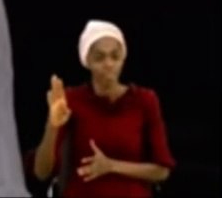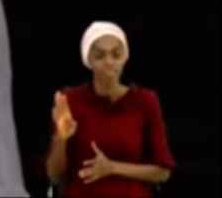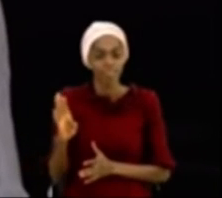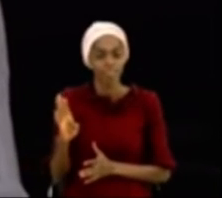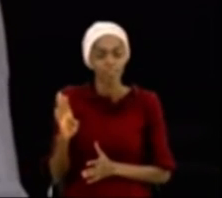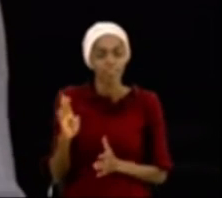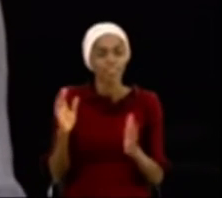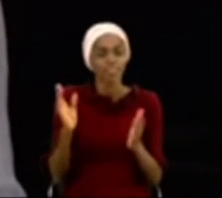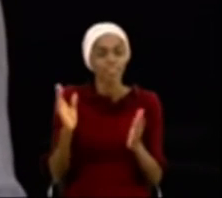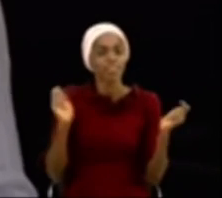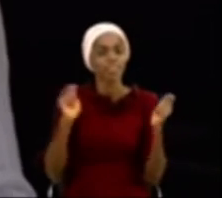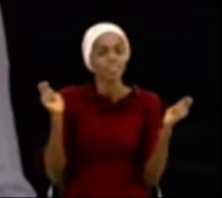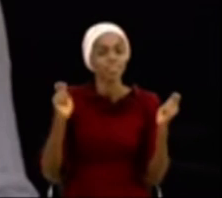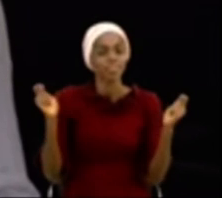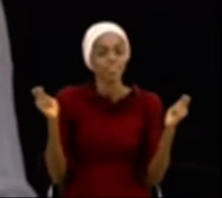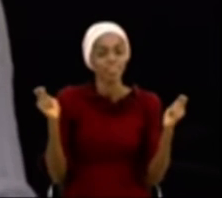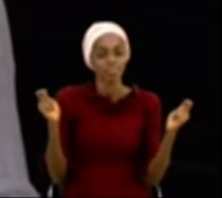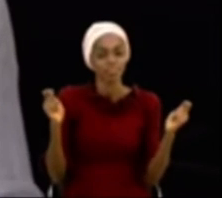hallelujah.